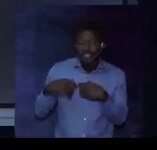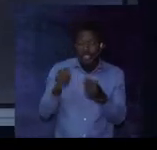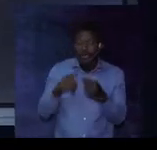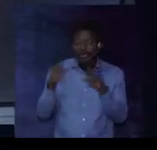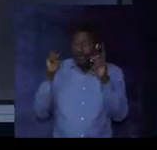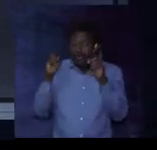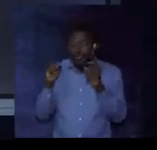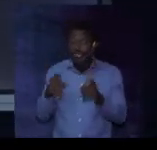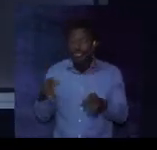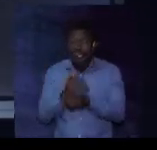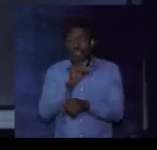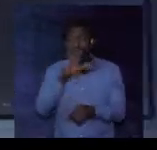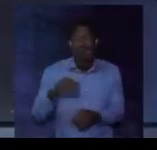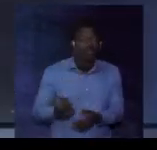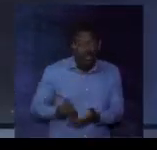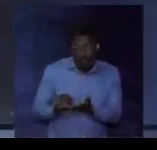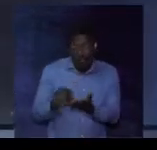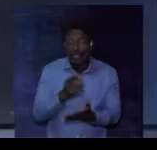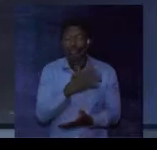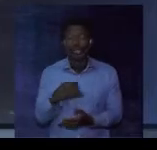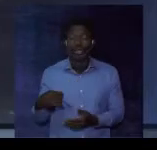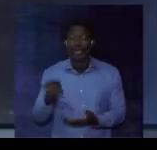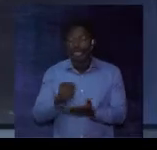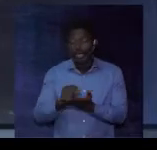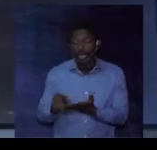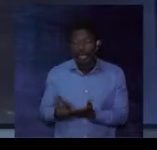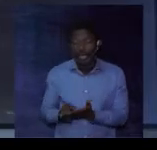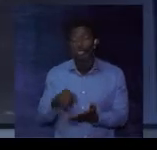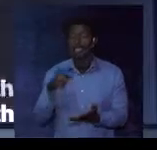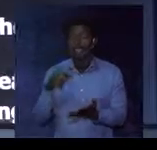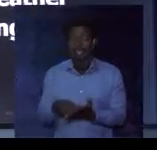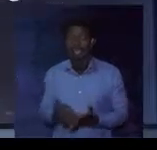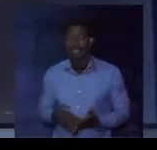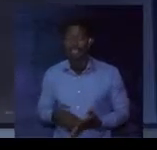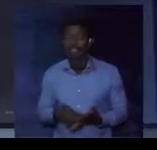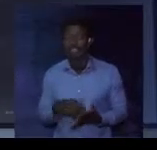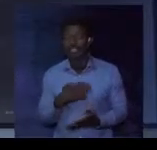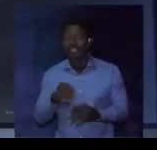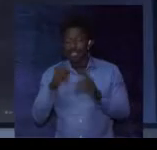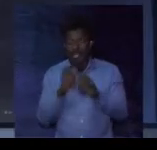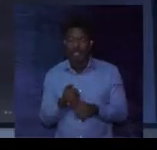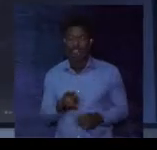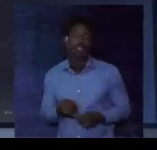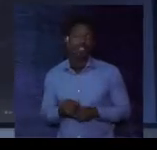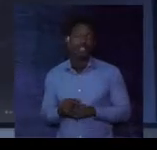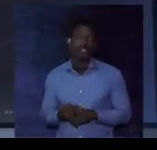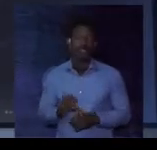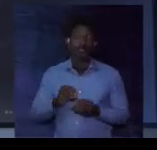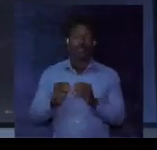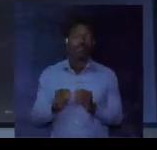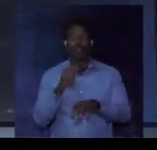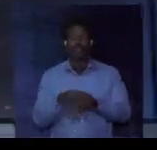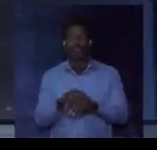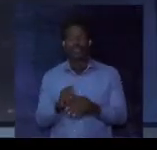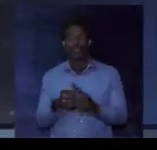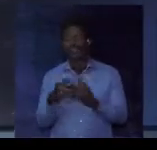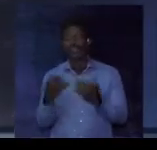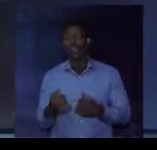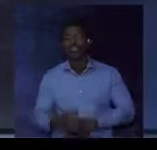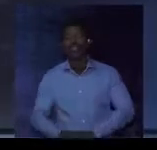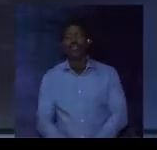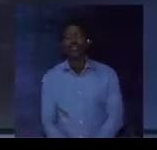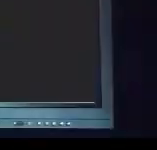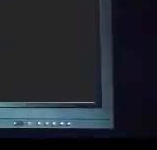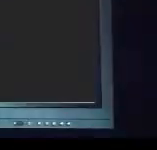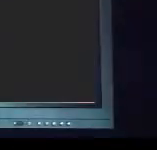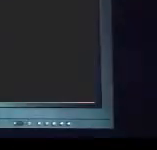So this is time to test. Take your Bible and write this and answer these questions. Your time